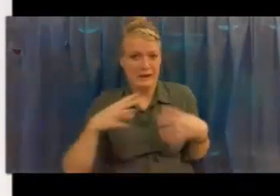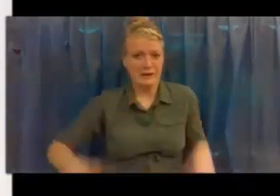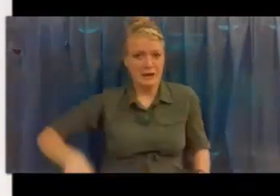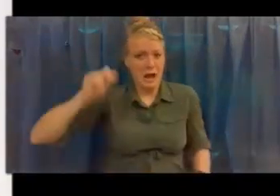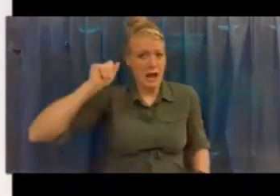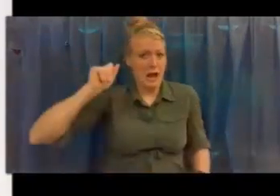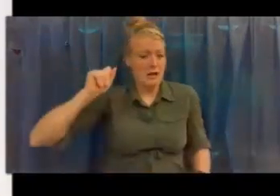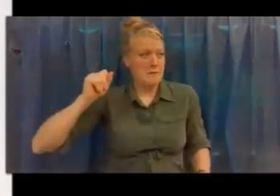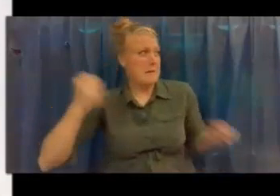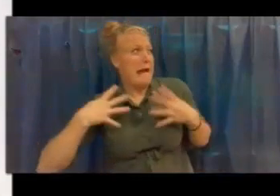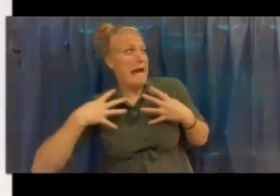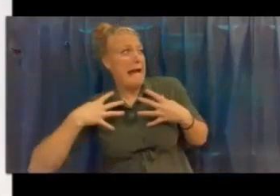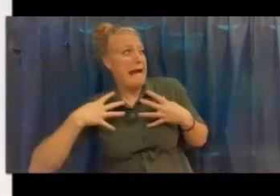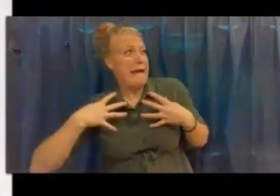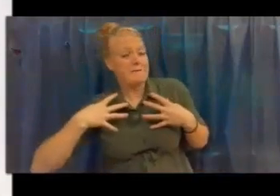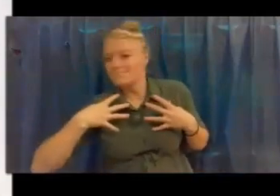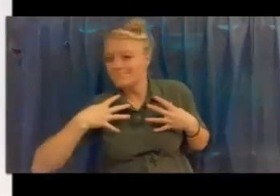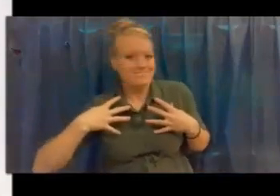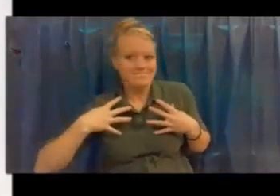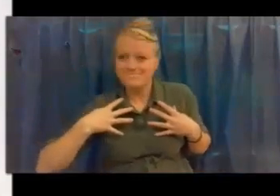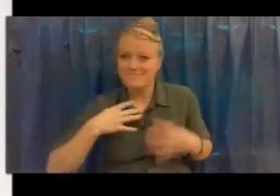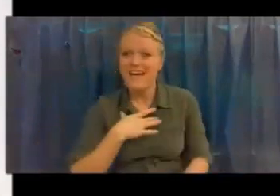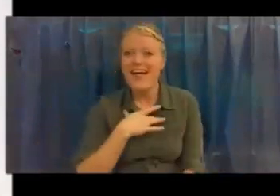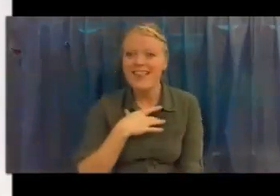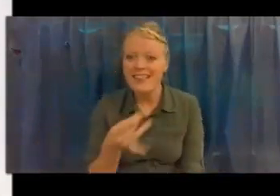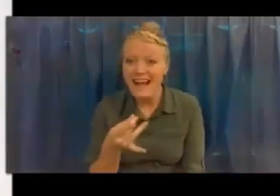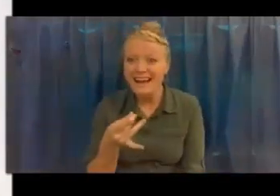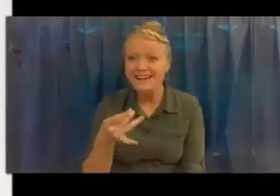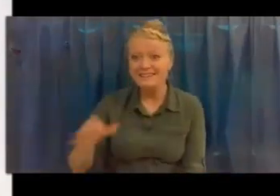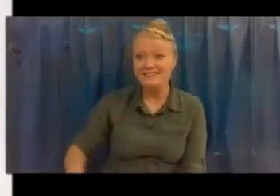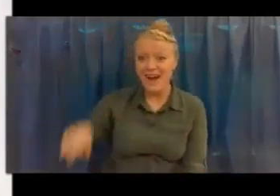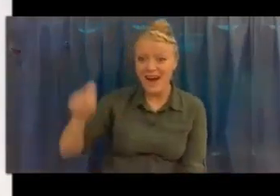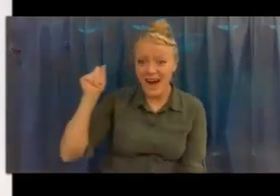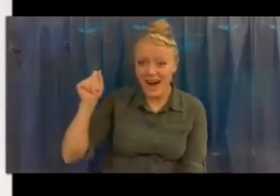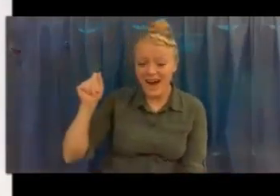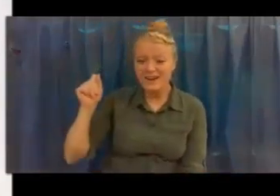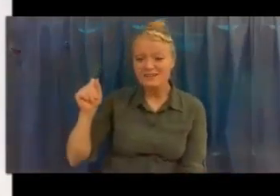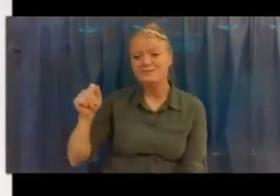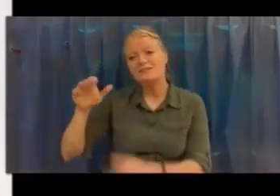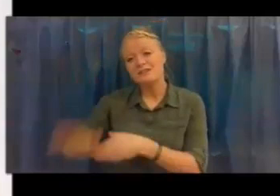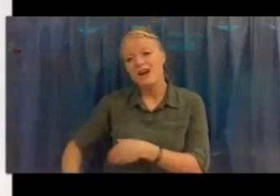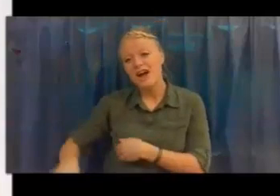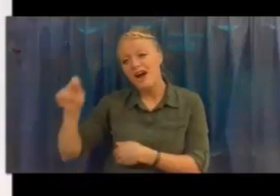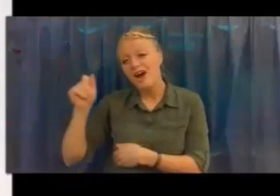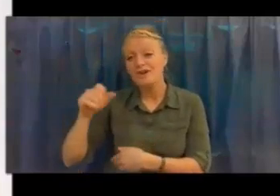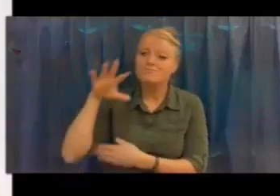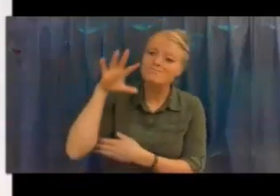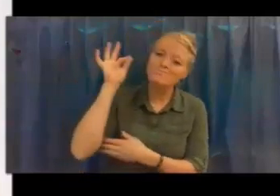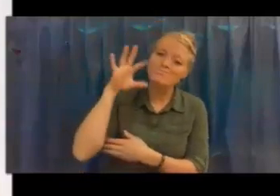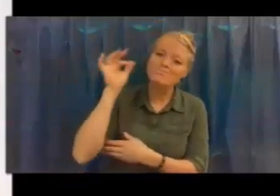these cats. Do you think they're scared of dogs? Ah! Nope, they like dogs.